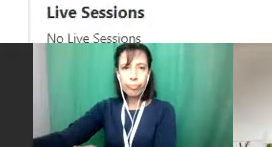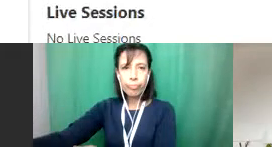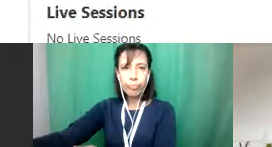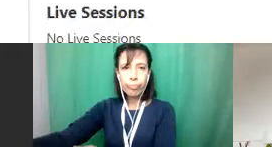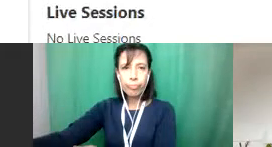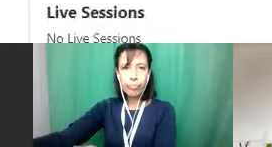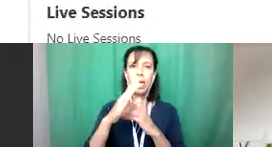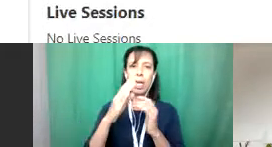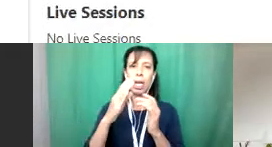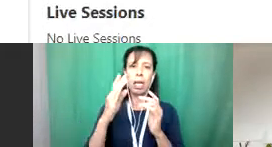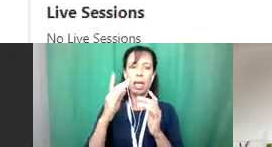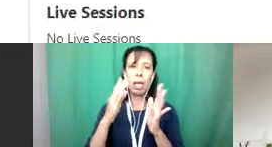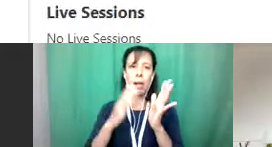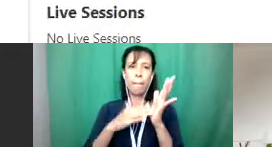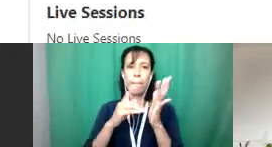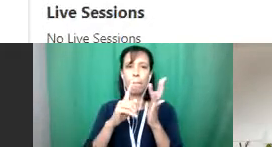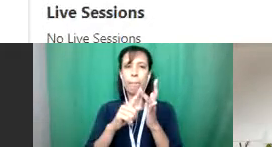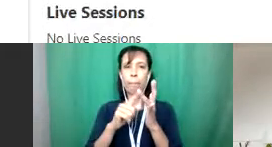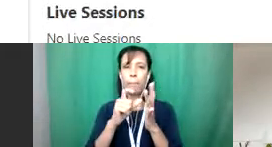again. Now,